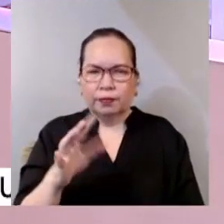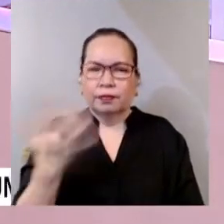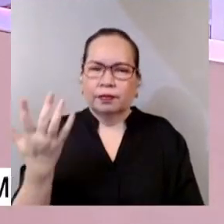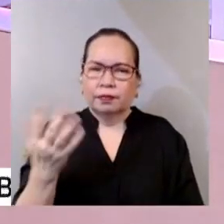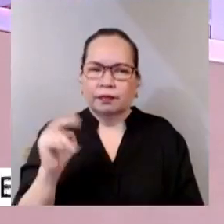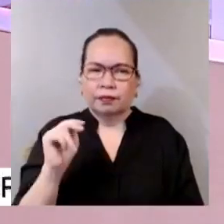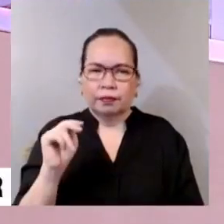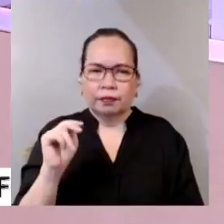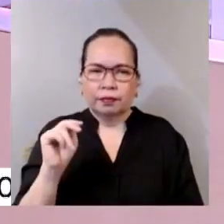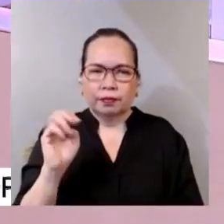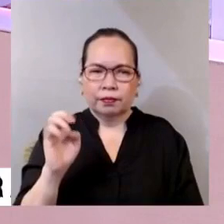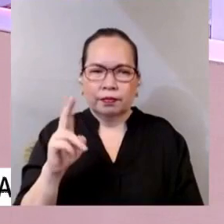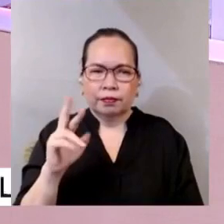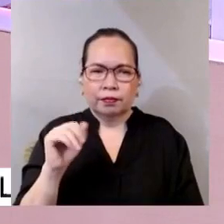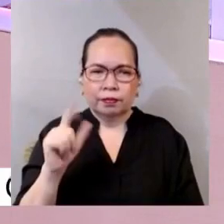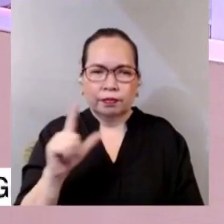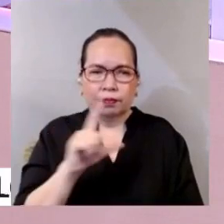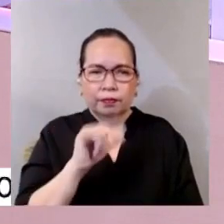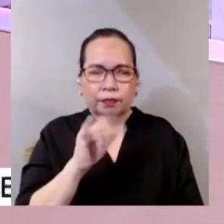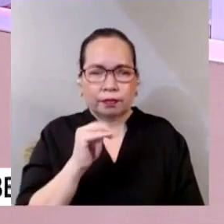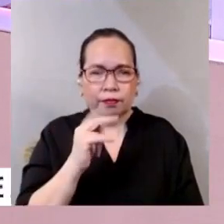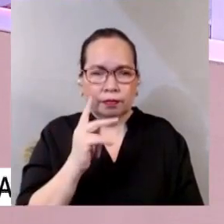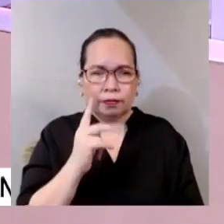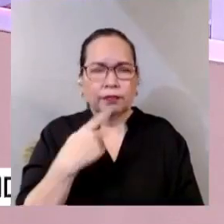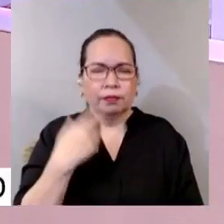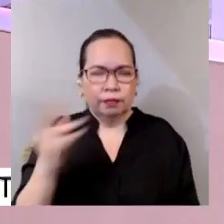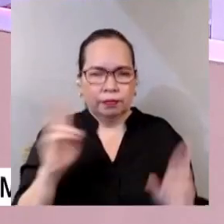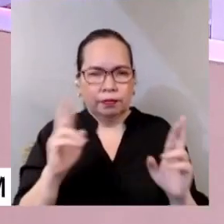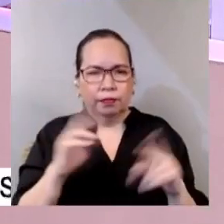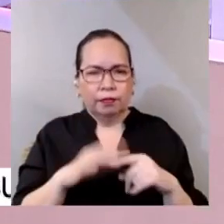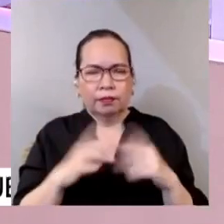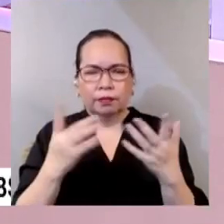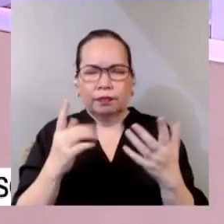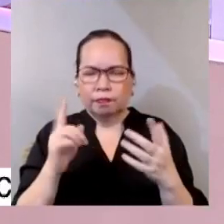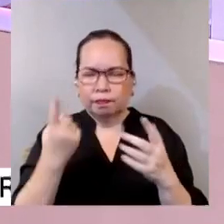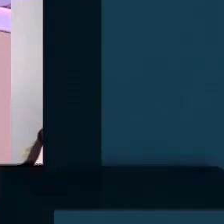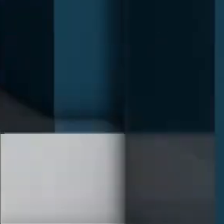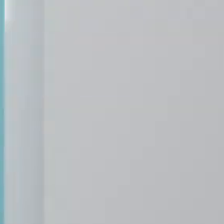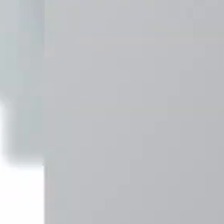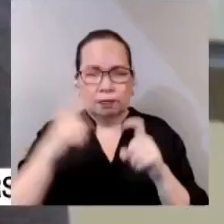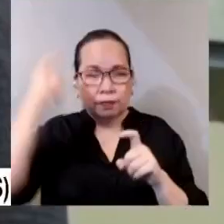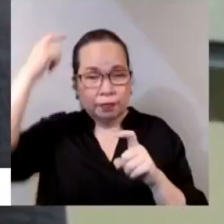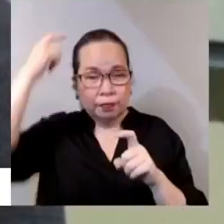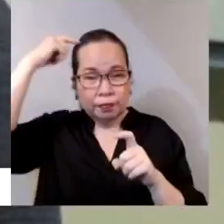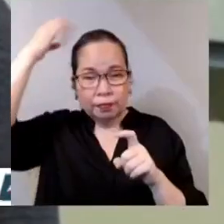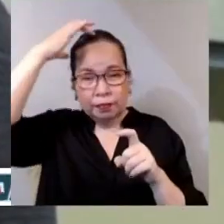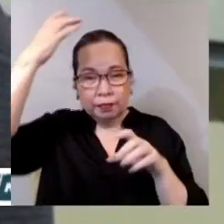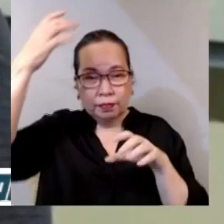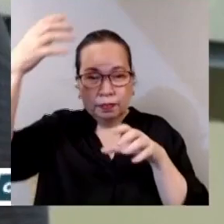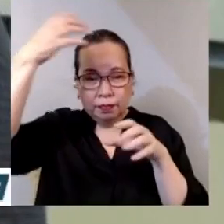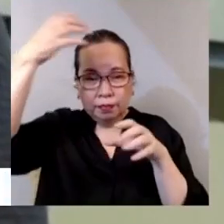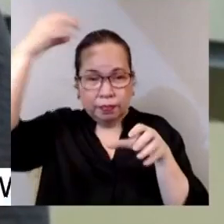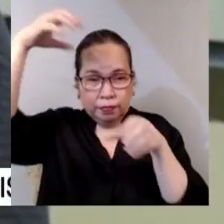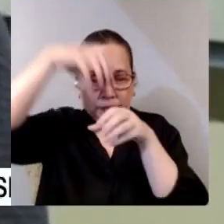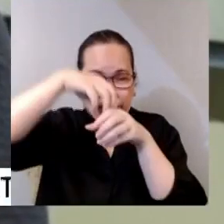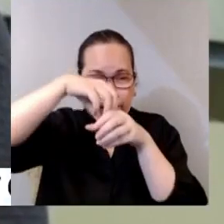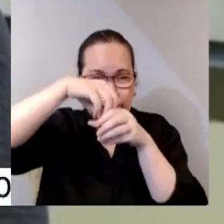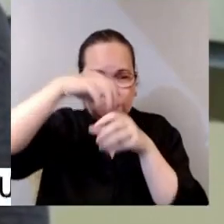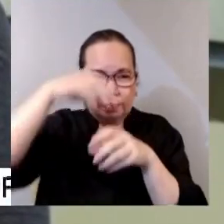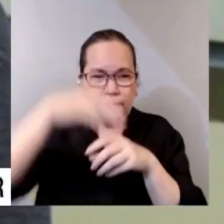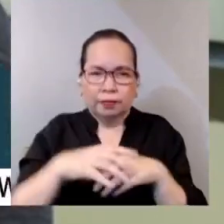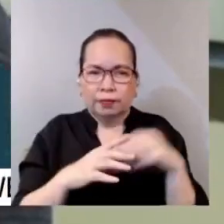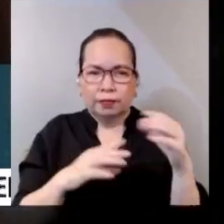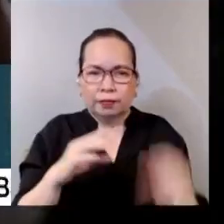the first human trial of its brain implant. Take a look. Elon Musk's brain chip